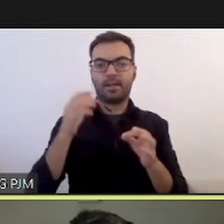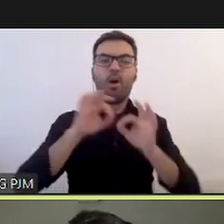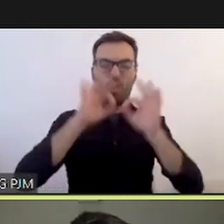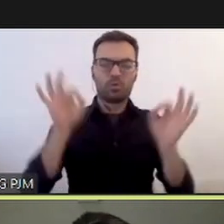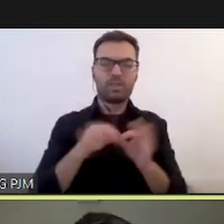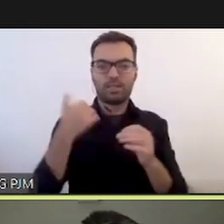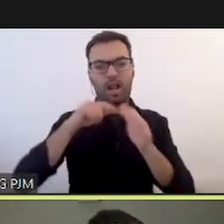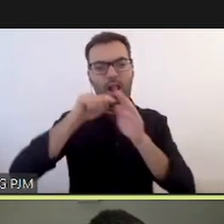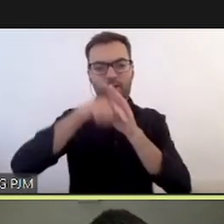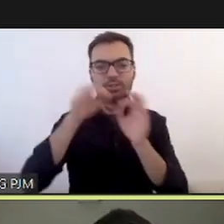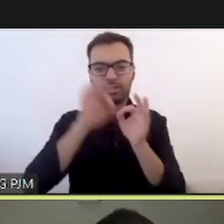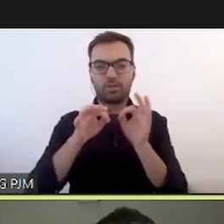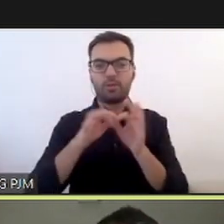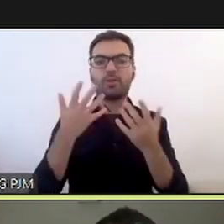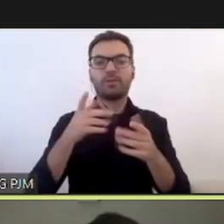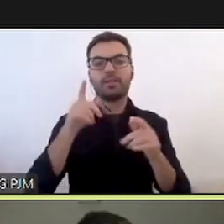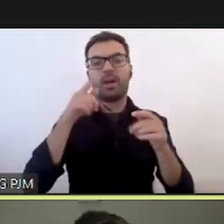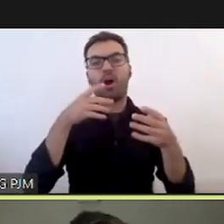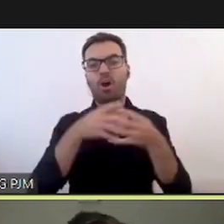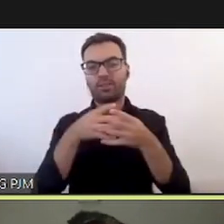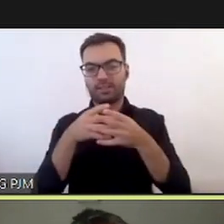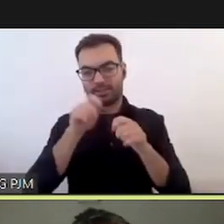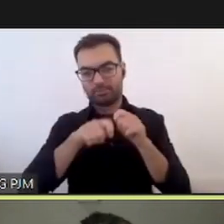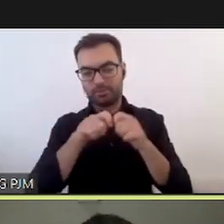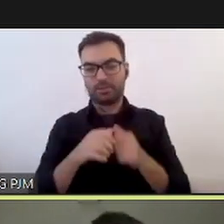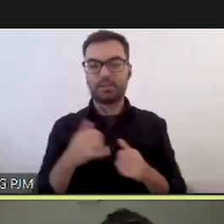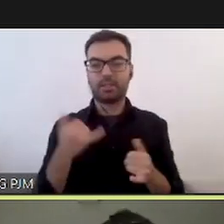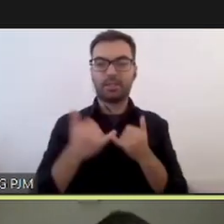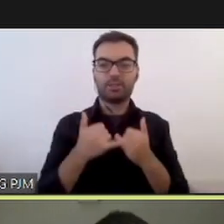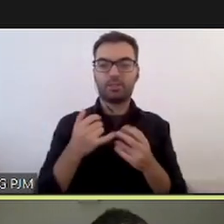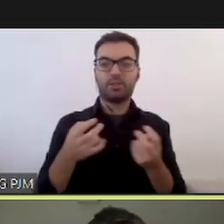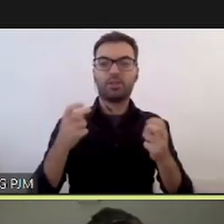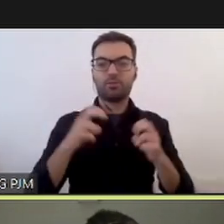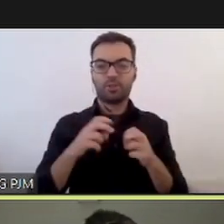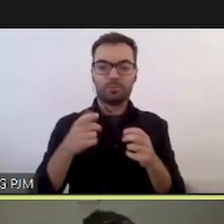we want to focus on the testing. And usually when we're building the